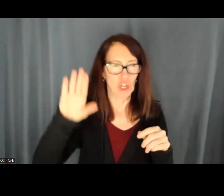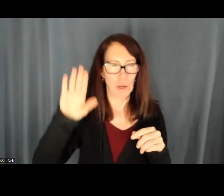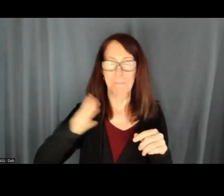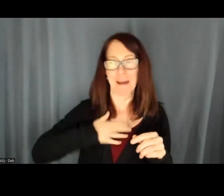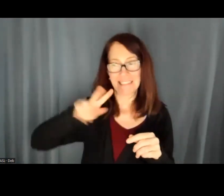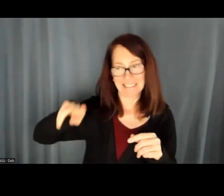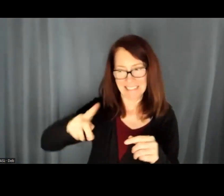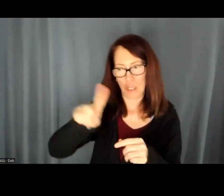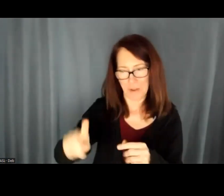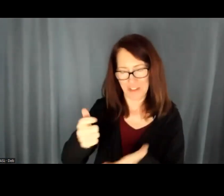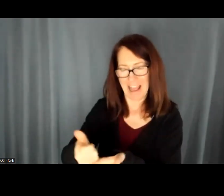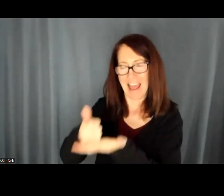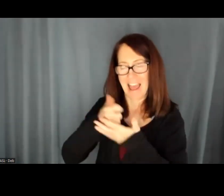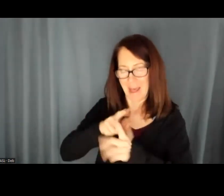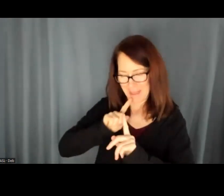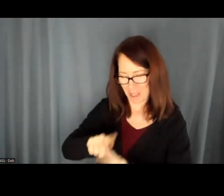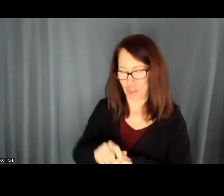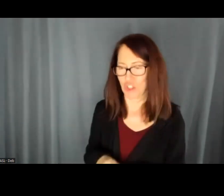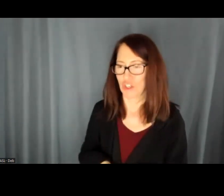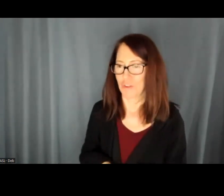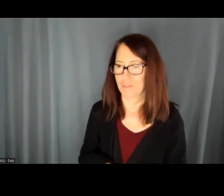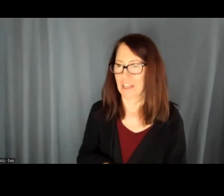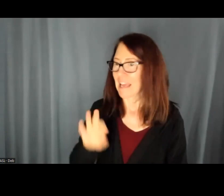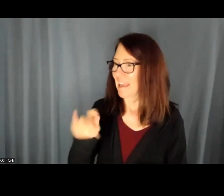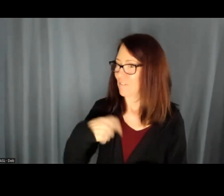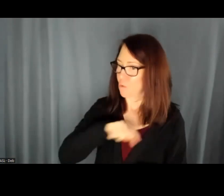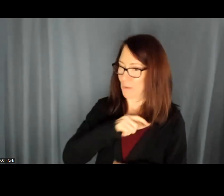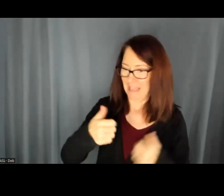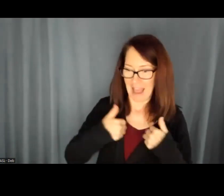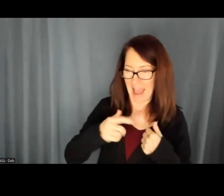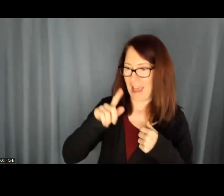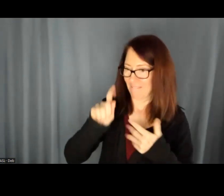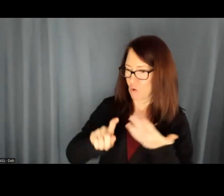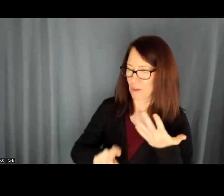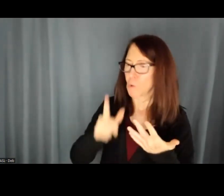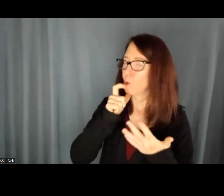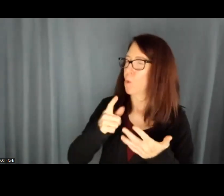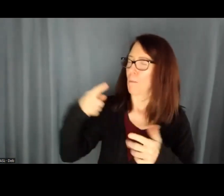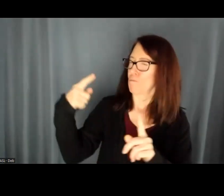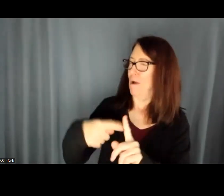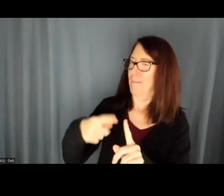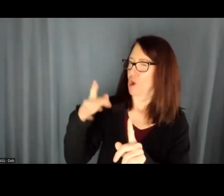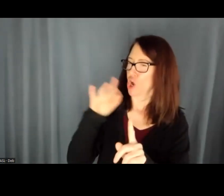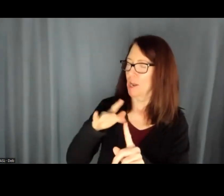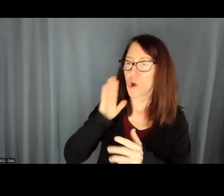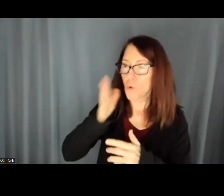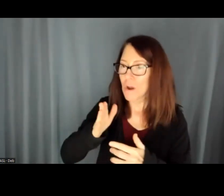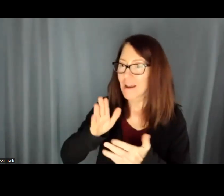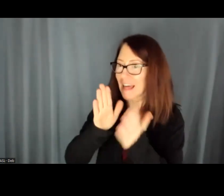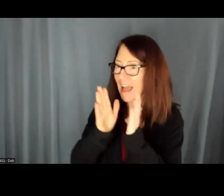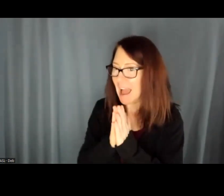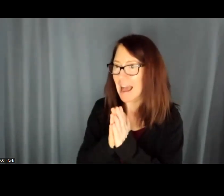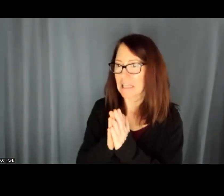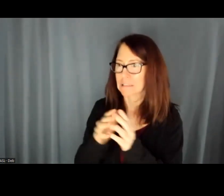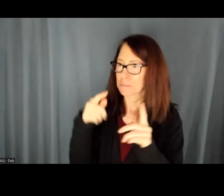Okay. In the event of questions, who is our primary point of contact? Are we asking specific people's particular subject matter